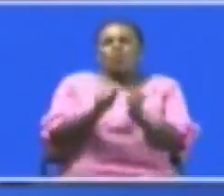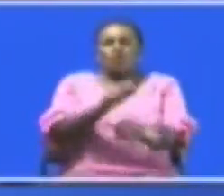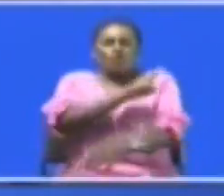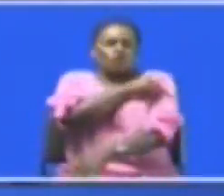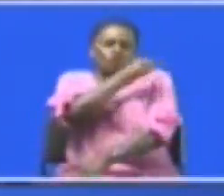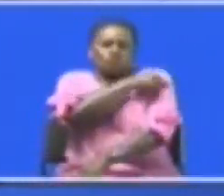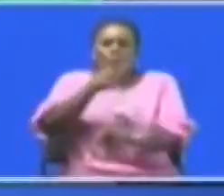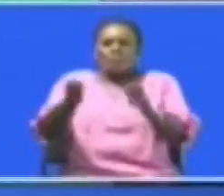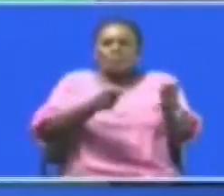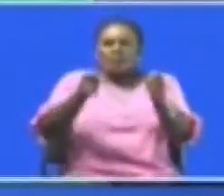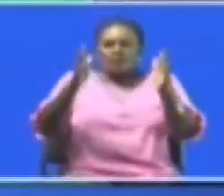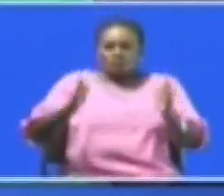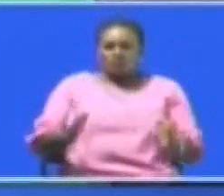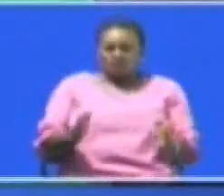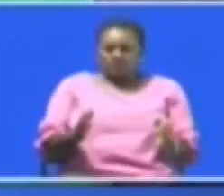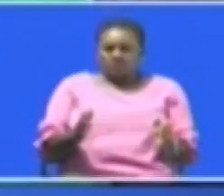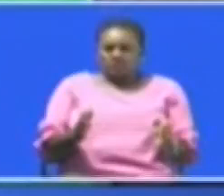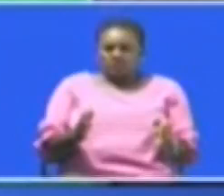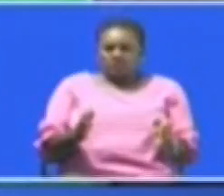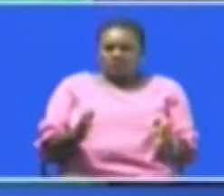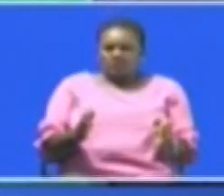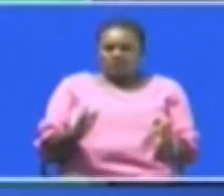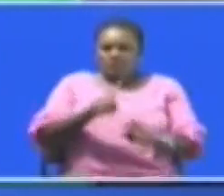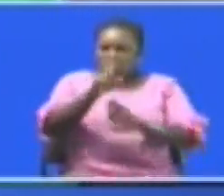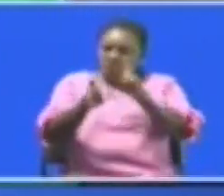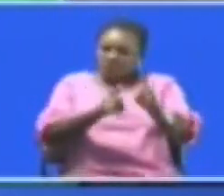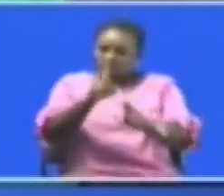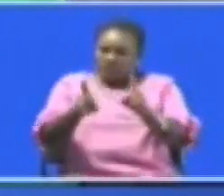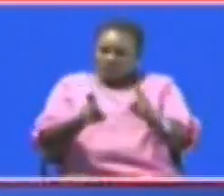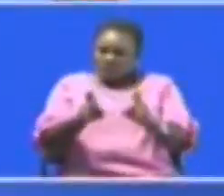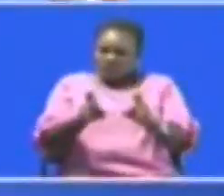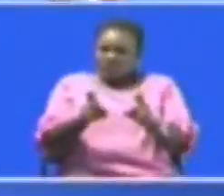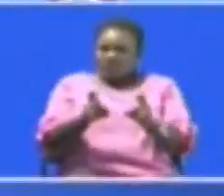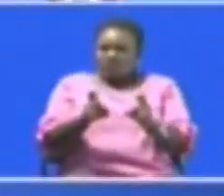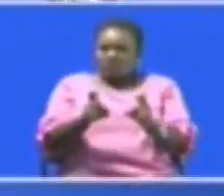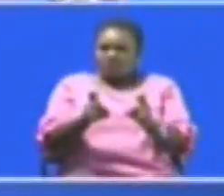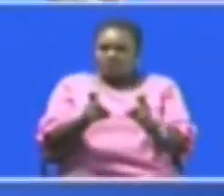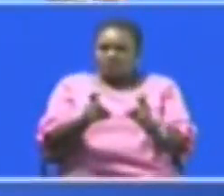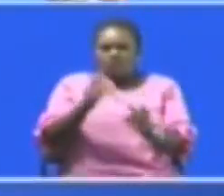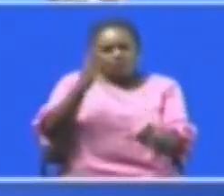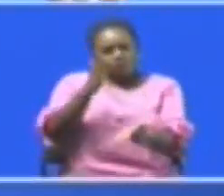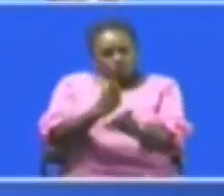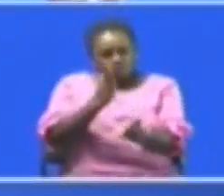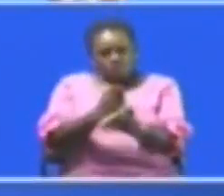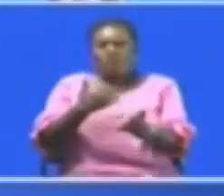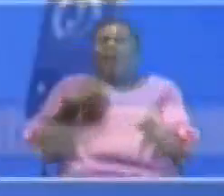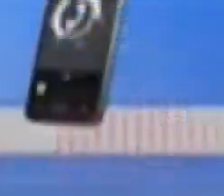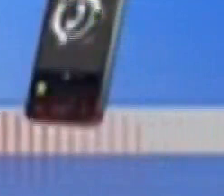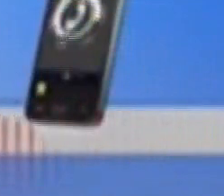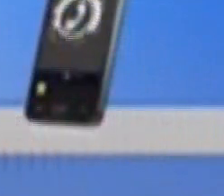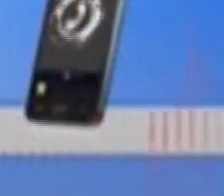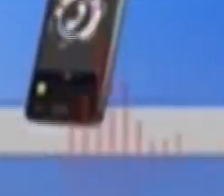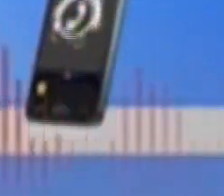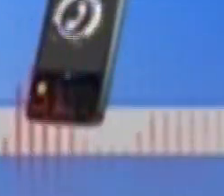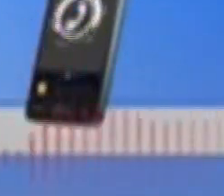National Hospital's management over the issue for an inquiry to be conducted. Iwapo kwa kweli anahoja, manake kuna mambo